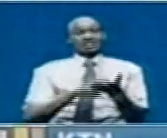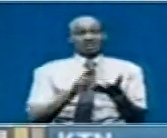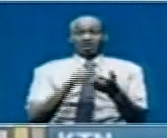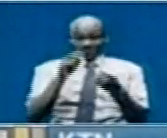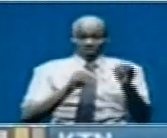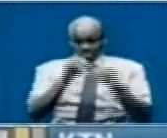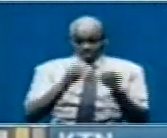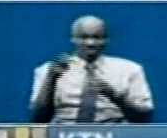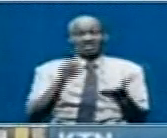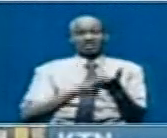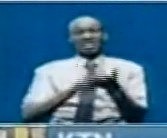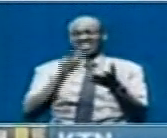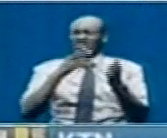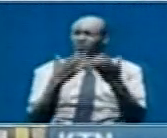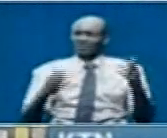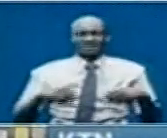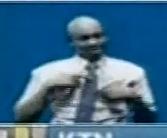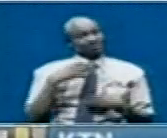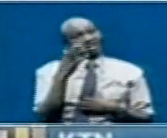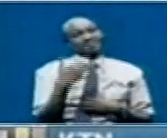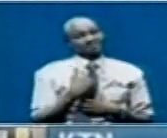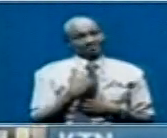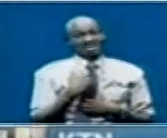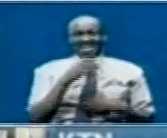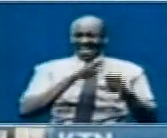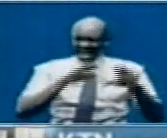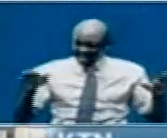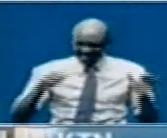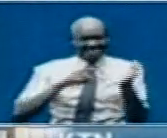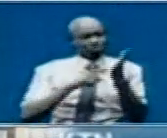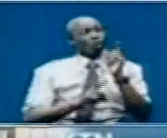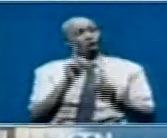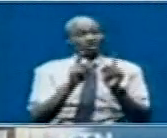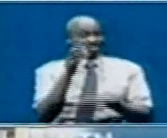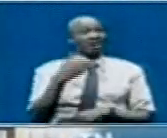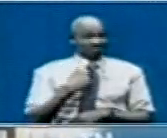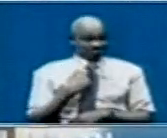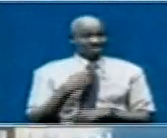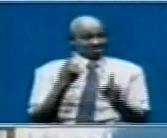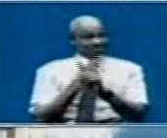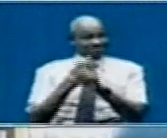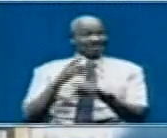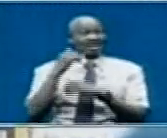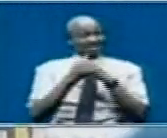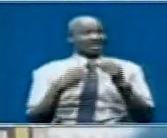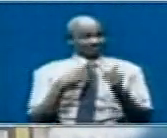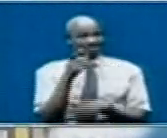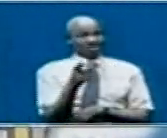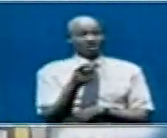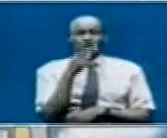are tampering with the property rights. Land ownership is an emotive issue and has often ended up in skirmishes in some parts of the country.